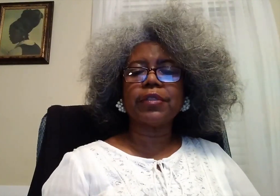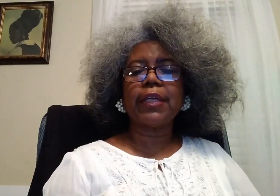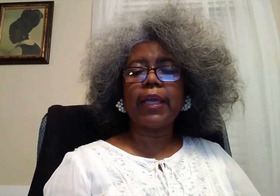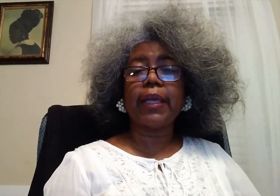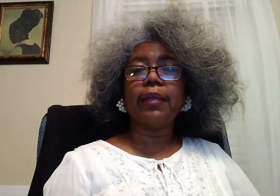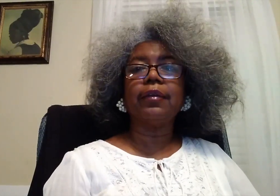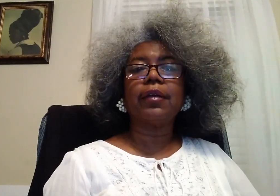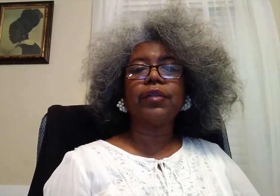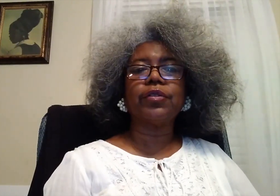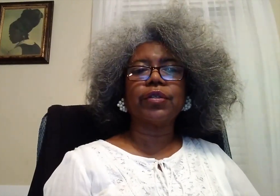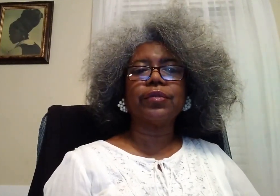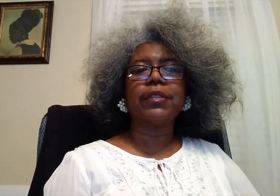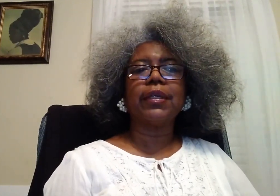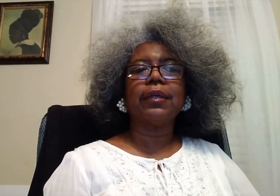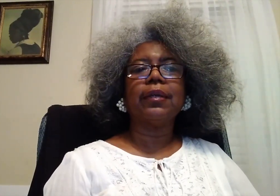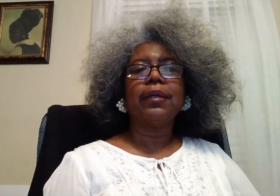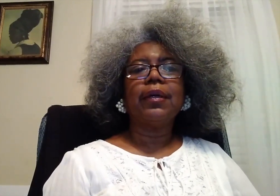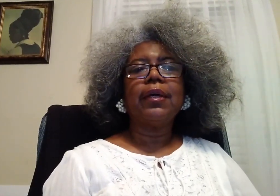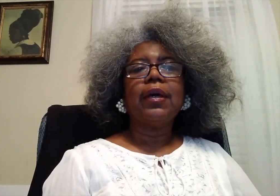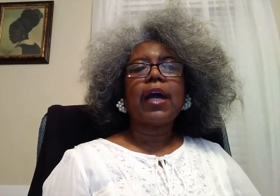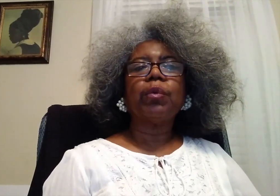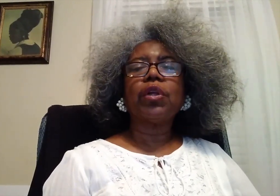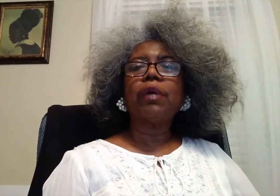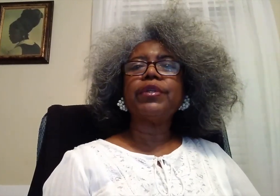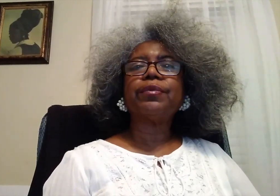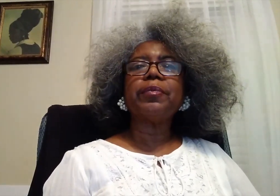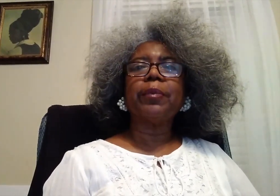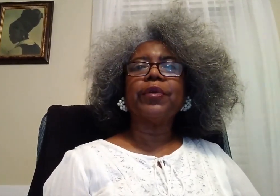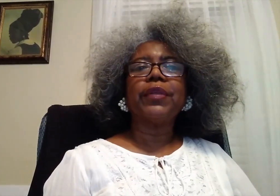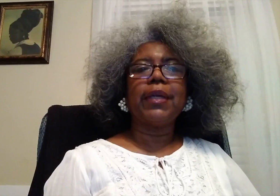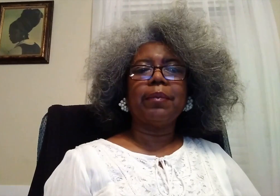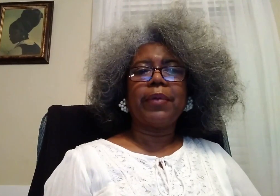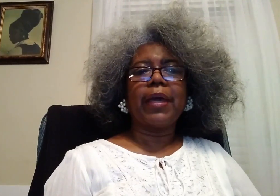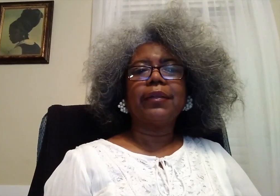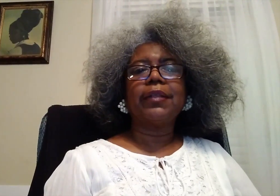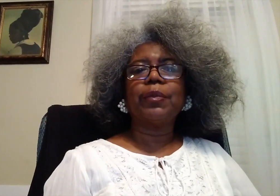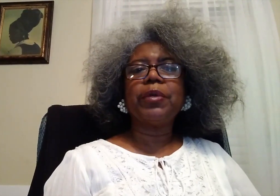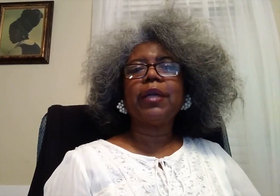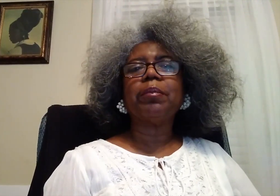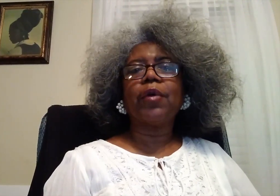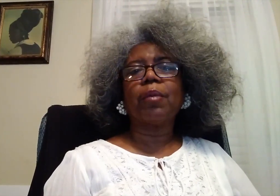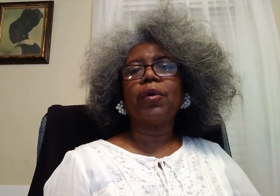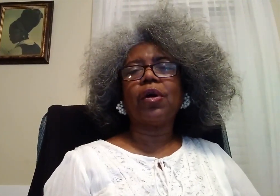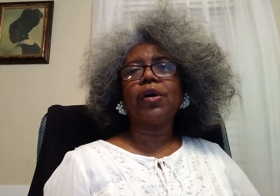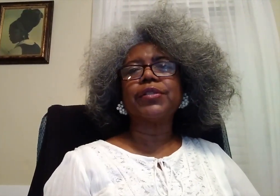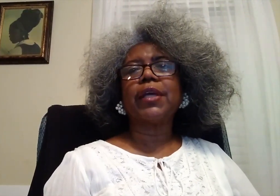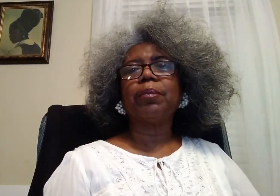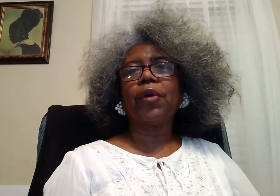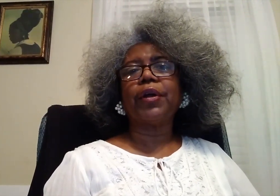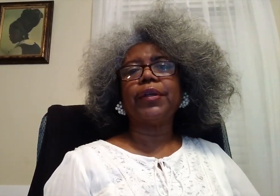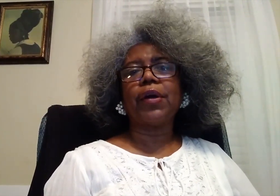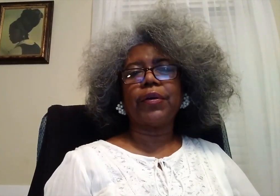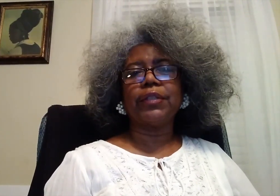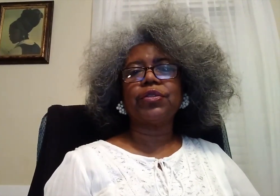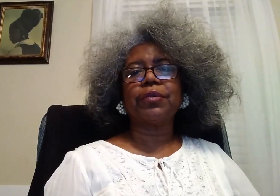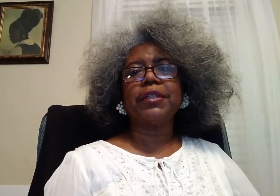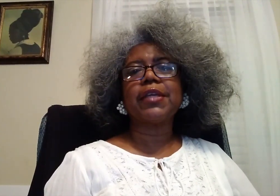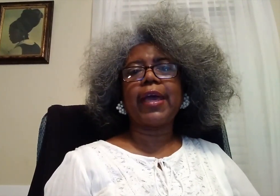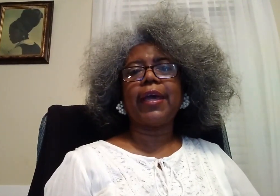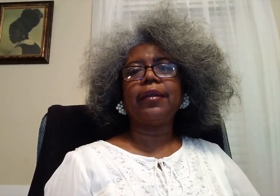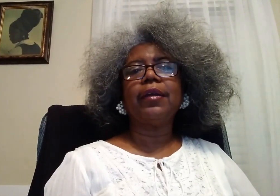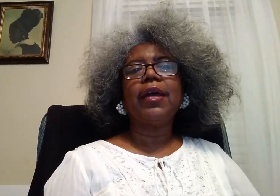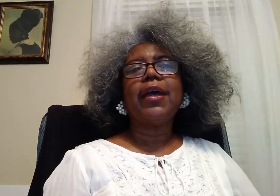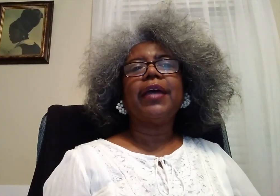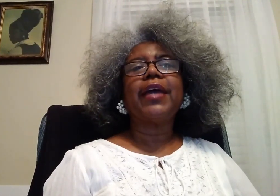of certainty and uncertainty. I will always remember the impact that the pink marble halls at Broad and Olive